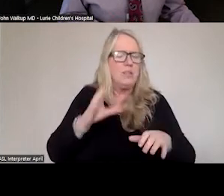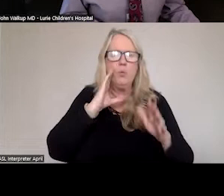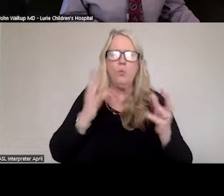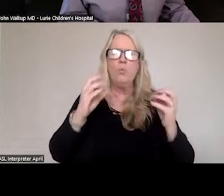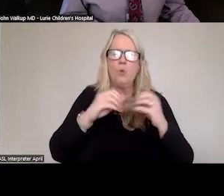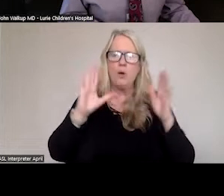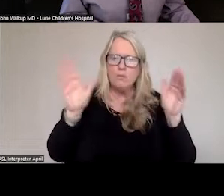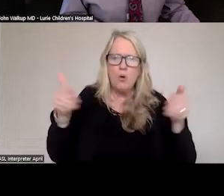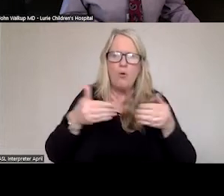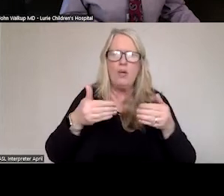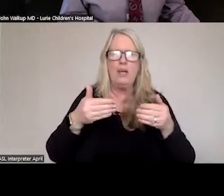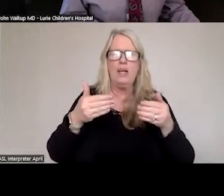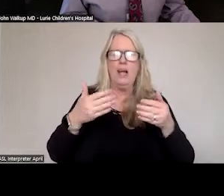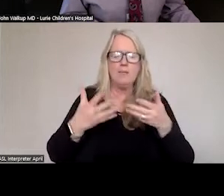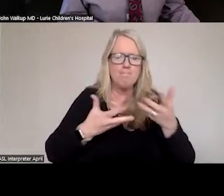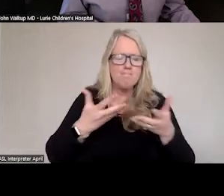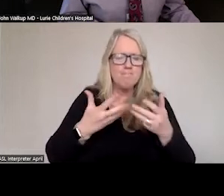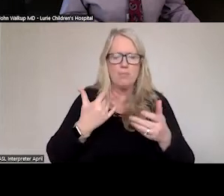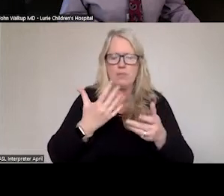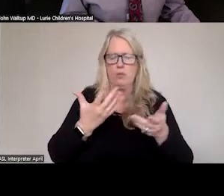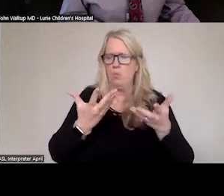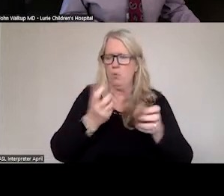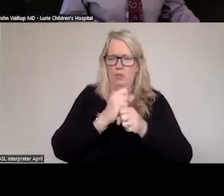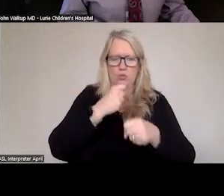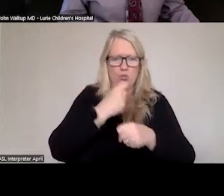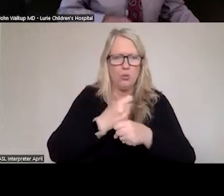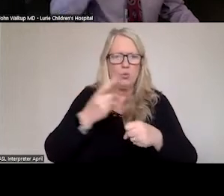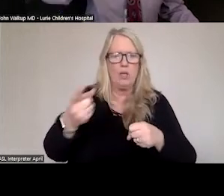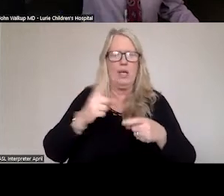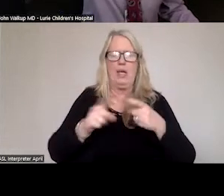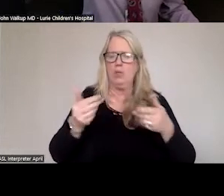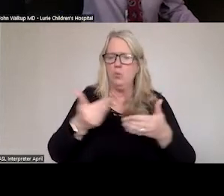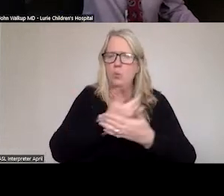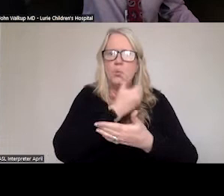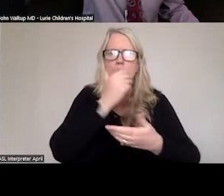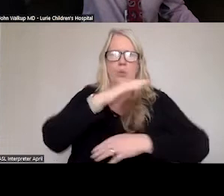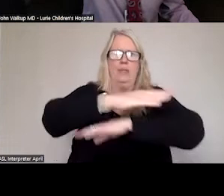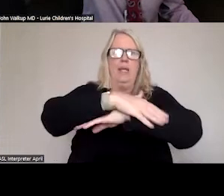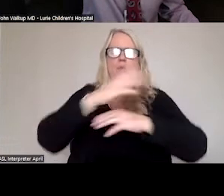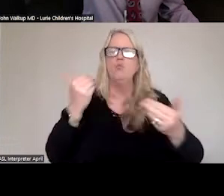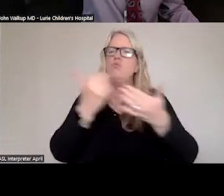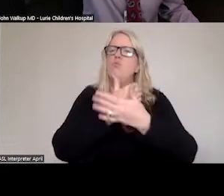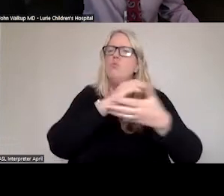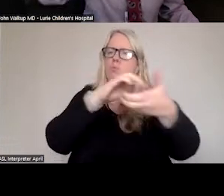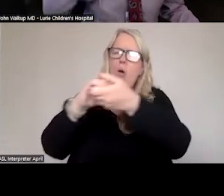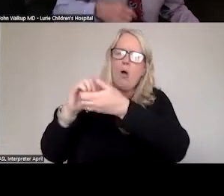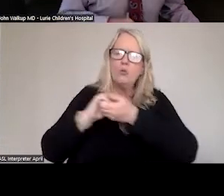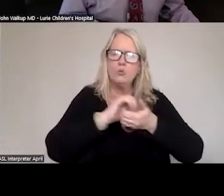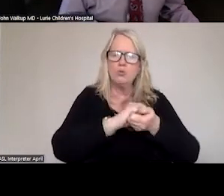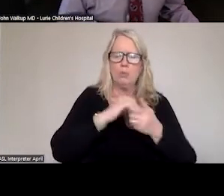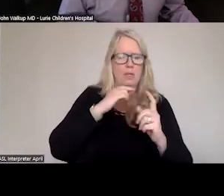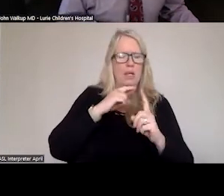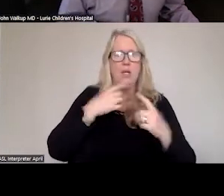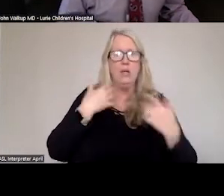around, the need to create new tables and new partnerships to expand this work. But essentially, this